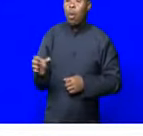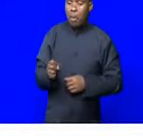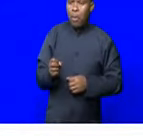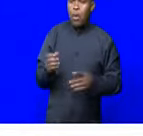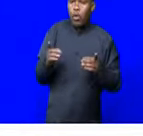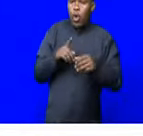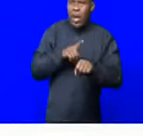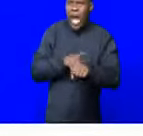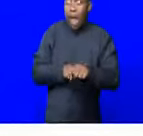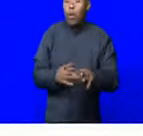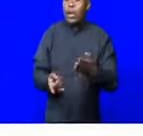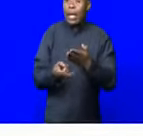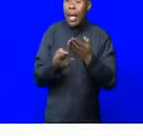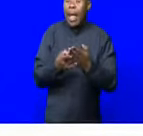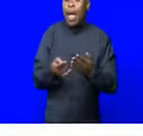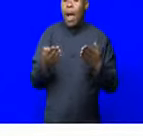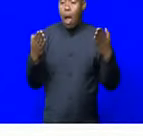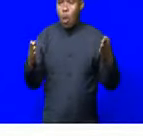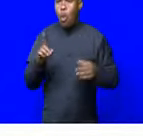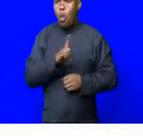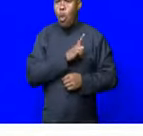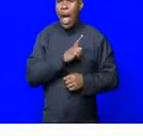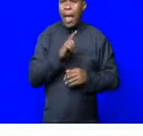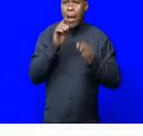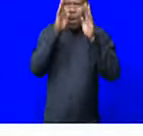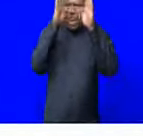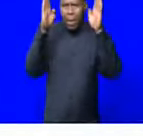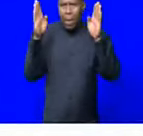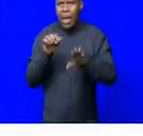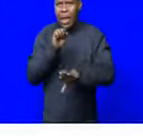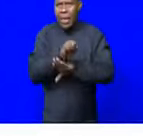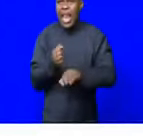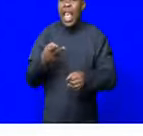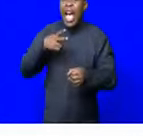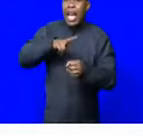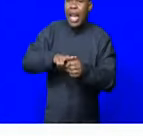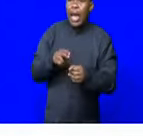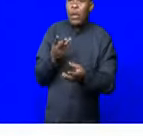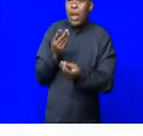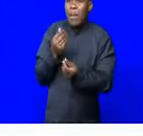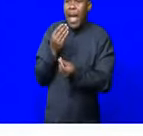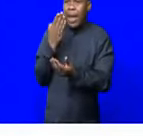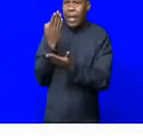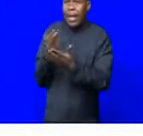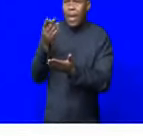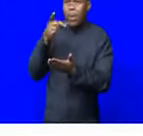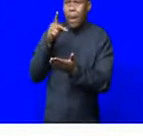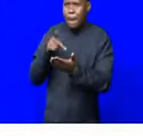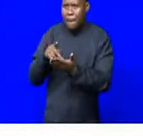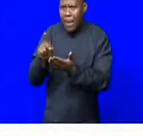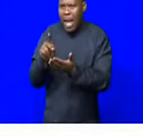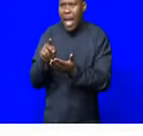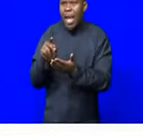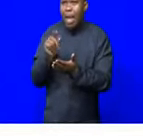officer, a financial officer, and how to apply for loans and how to interact with customers. And